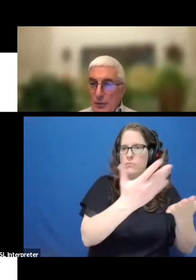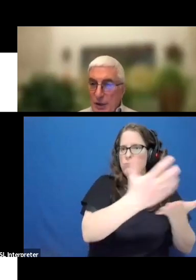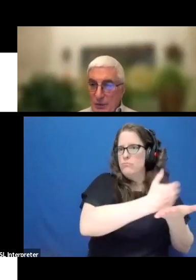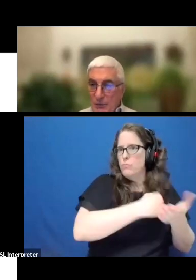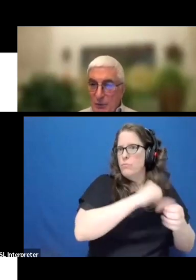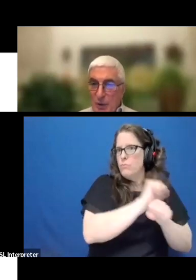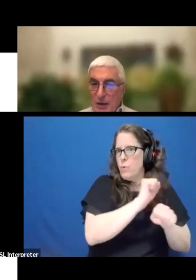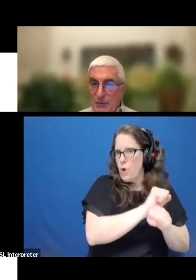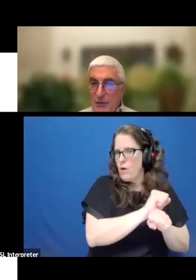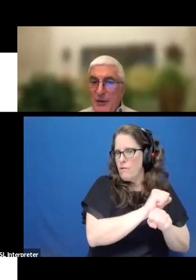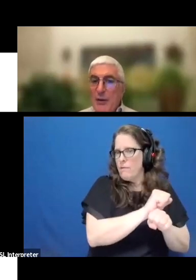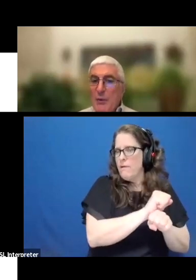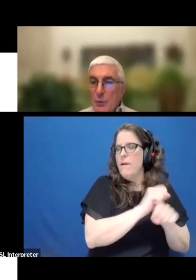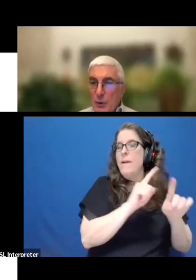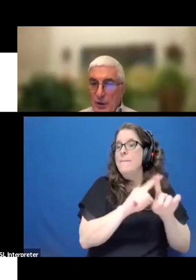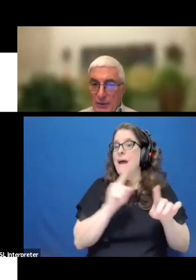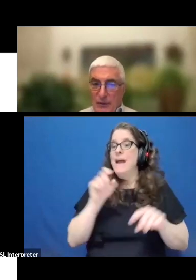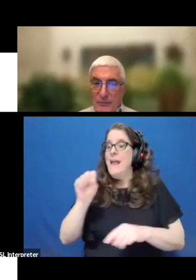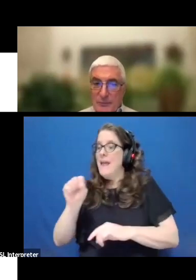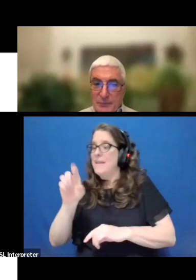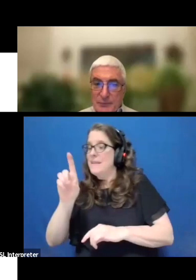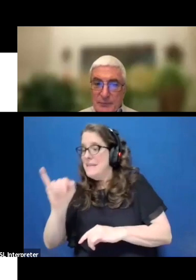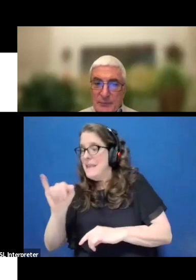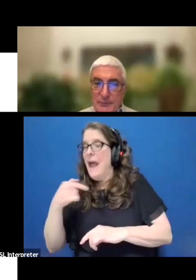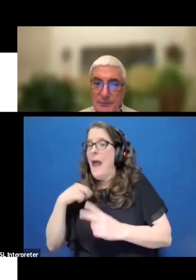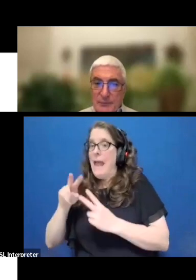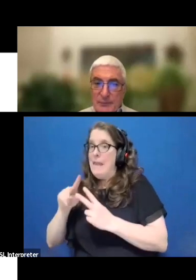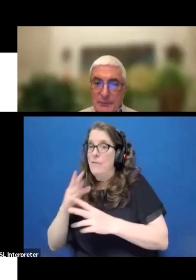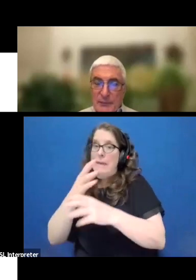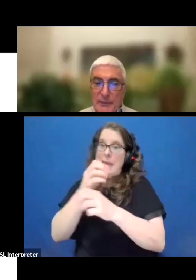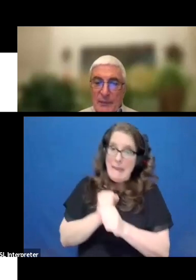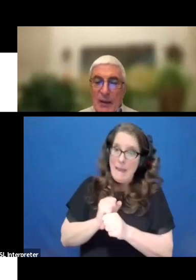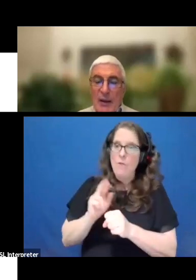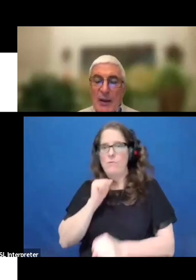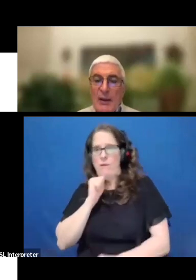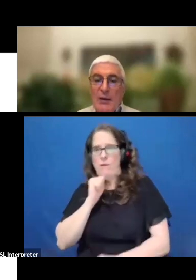you either get the full benefit or nothing.